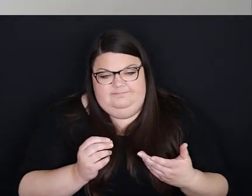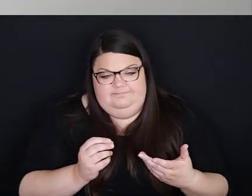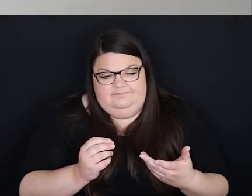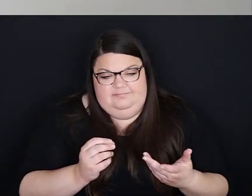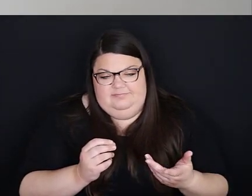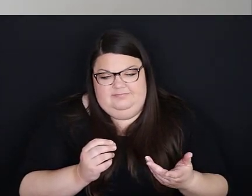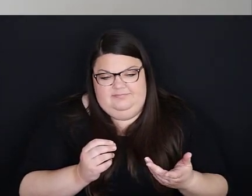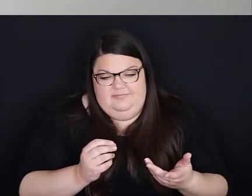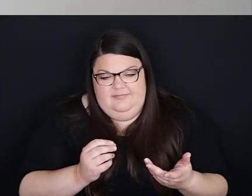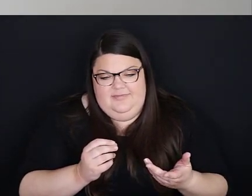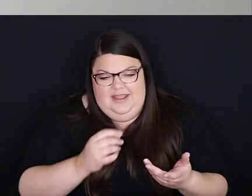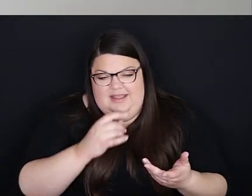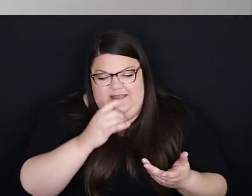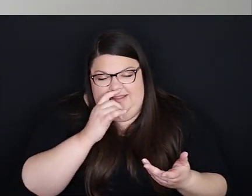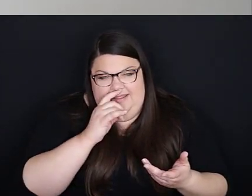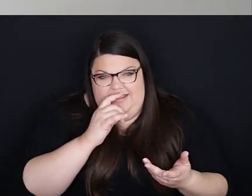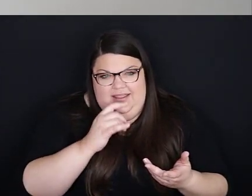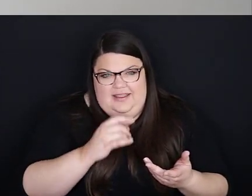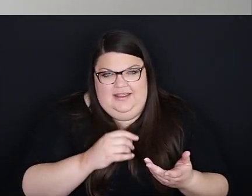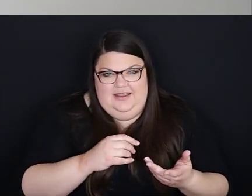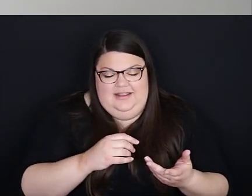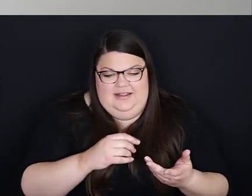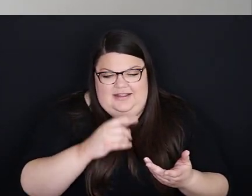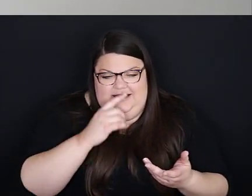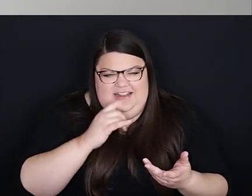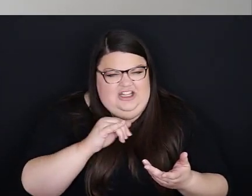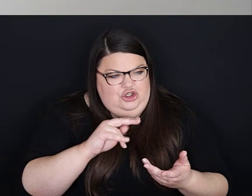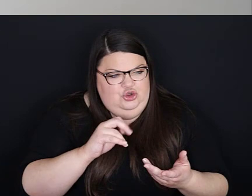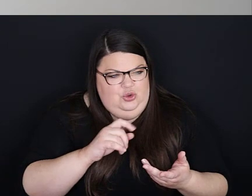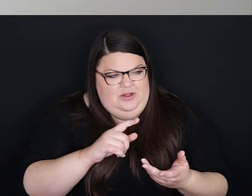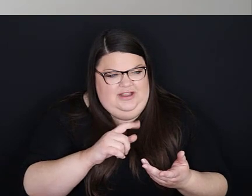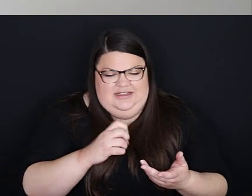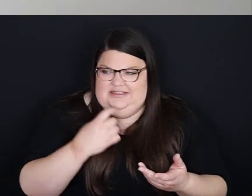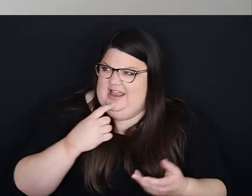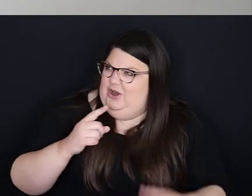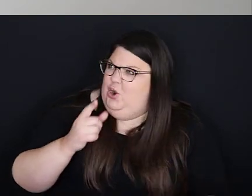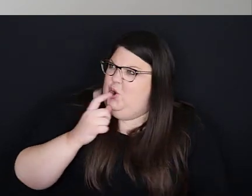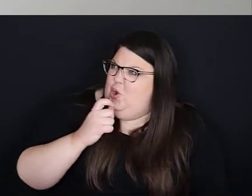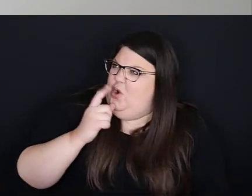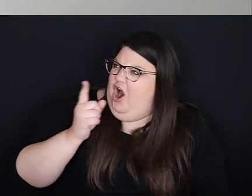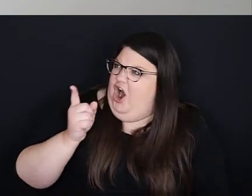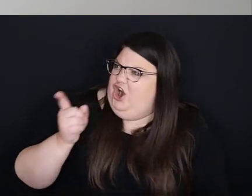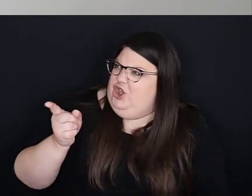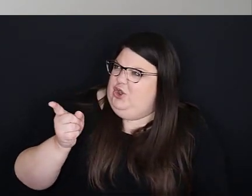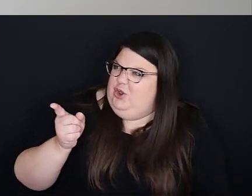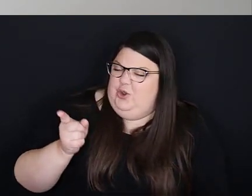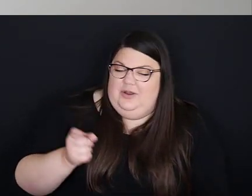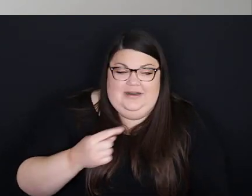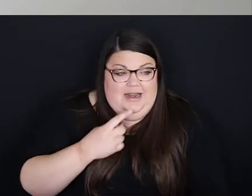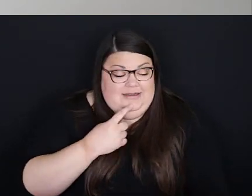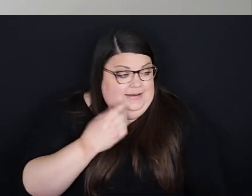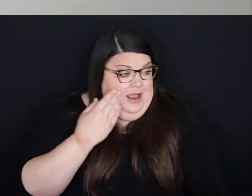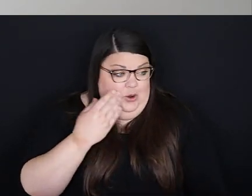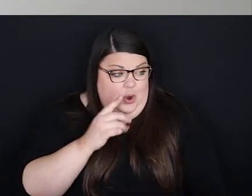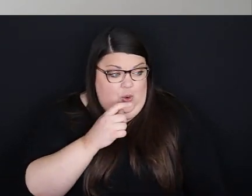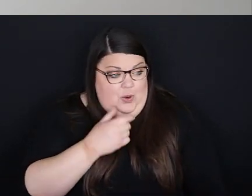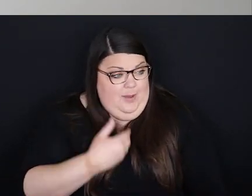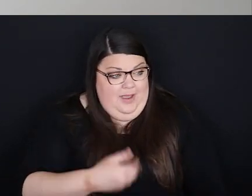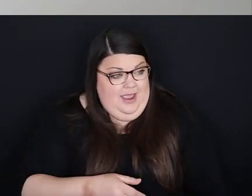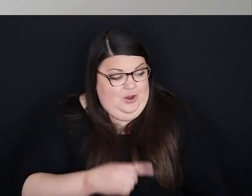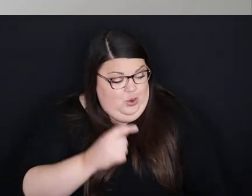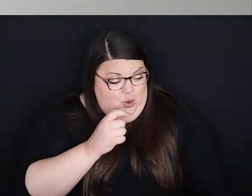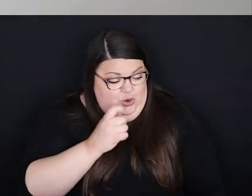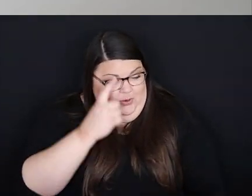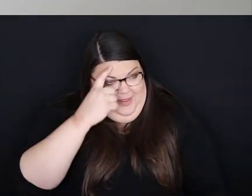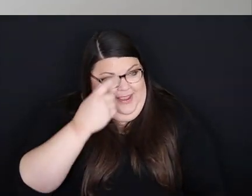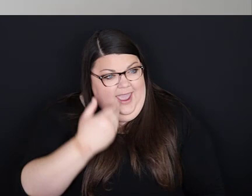And they said, "They, you know, like Julie said, who are you?" They said, I said, "I don't know.